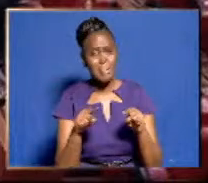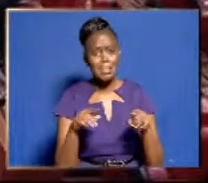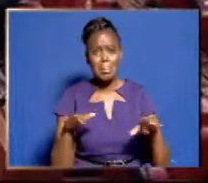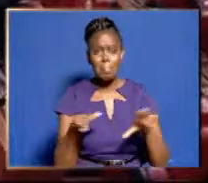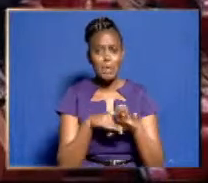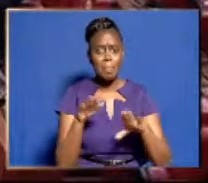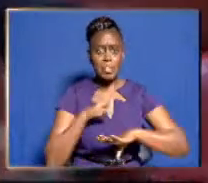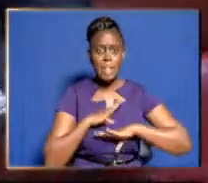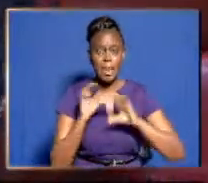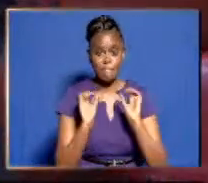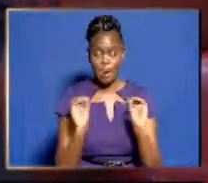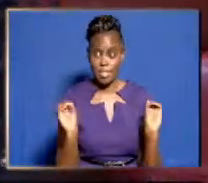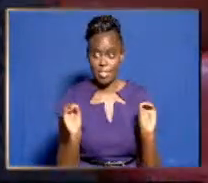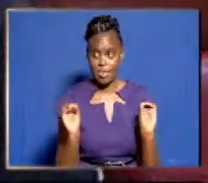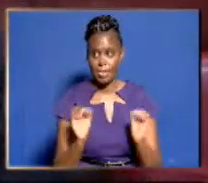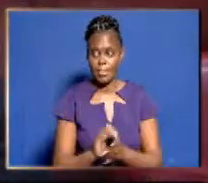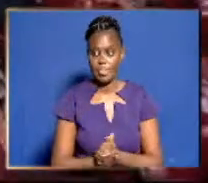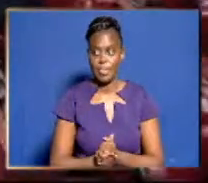of the House.